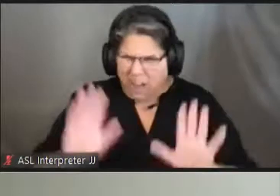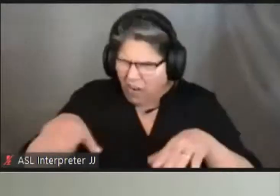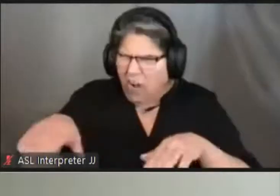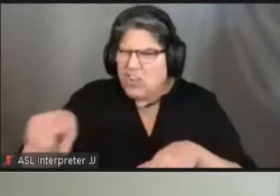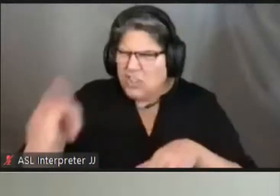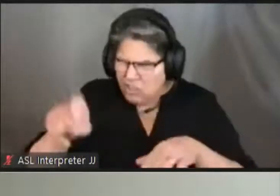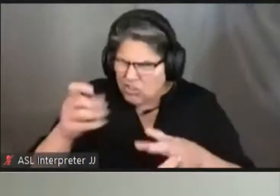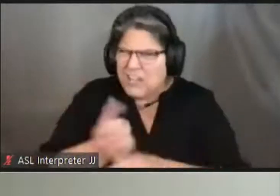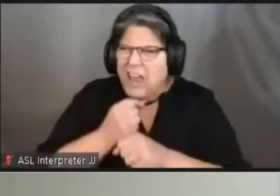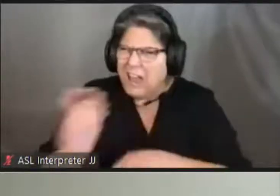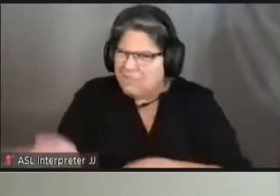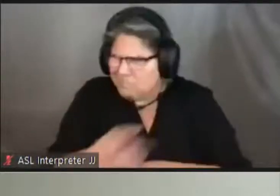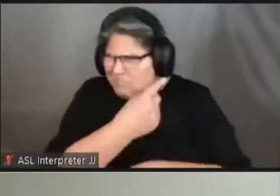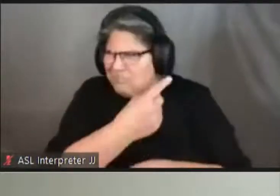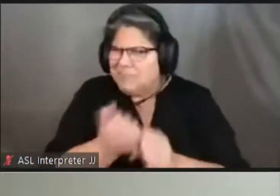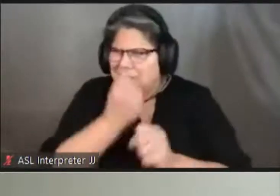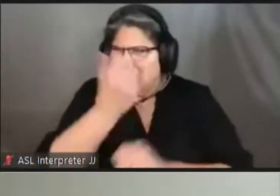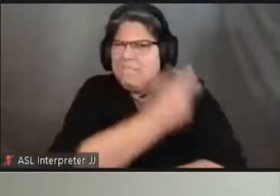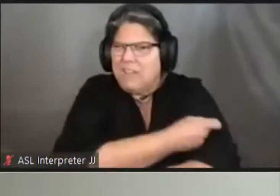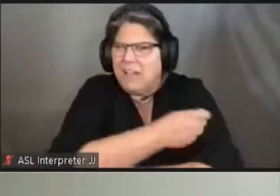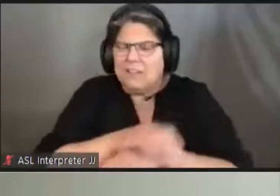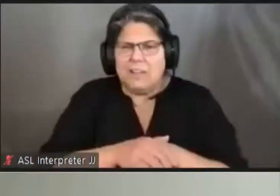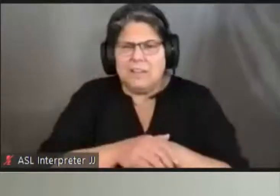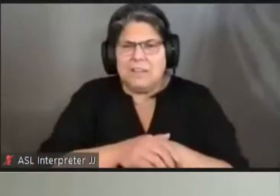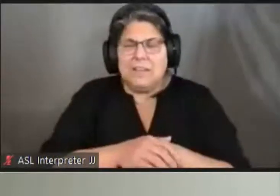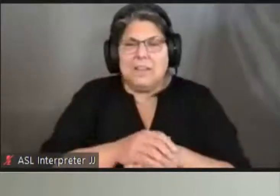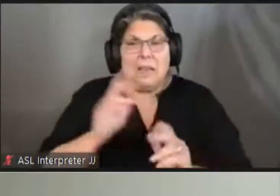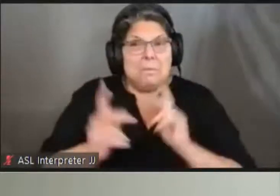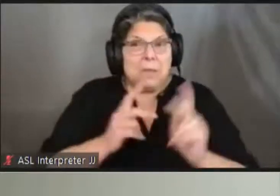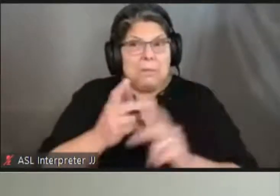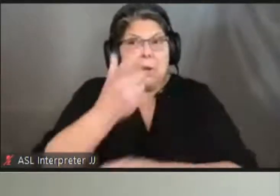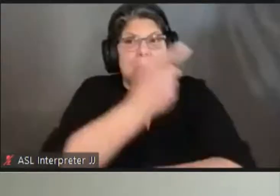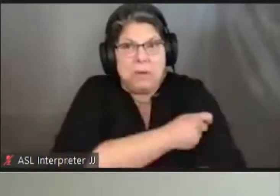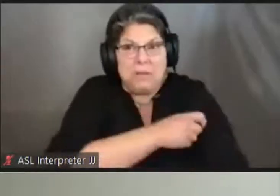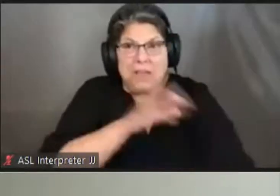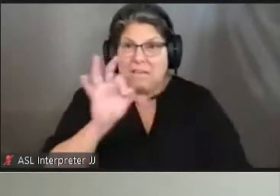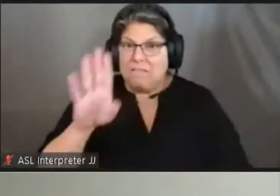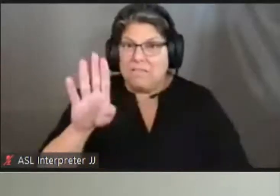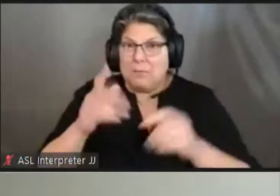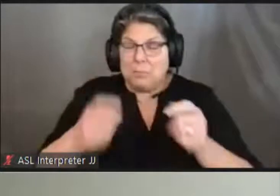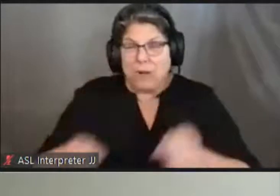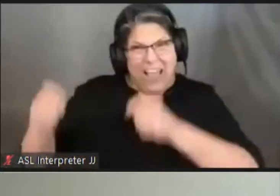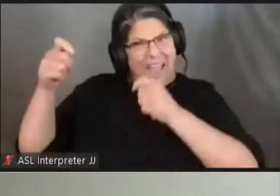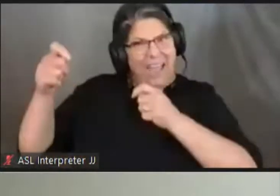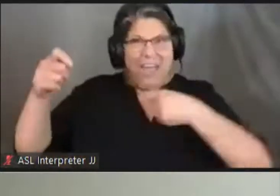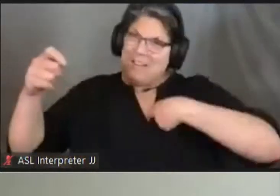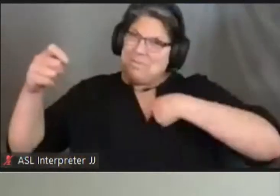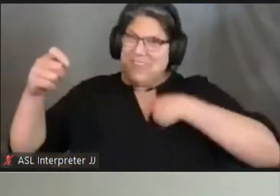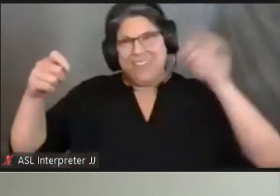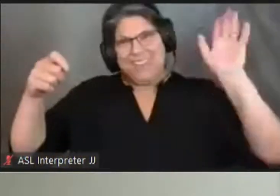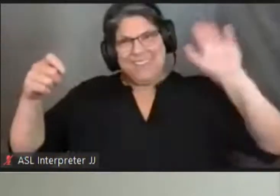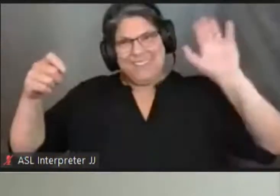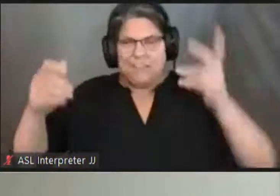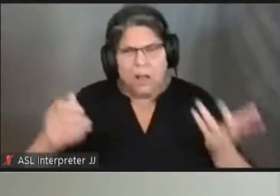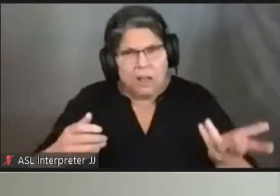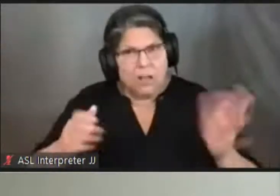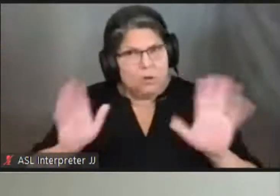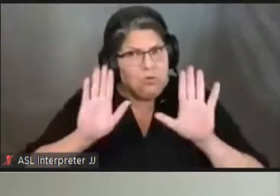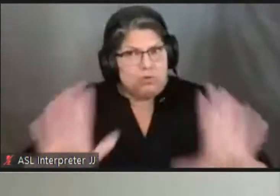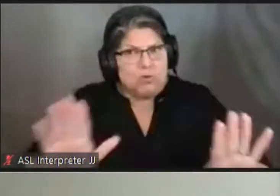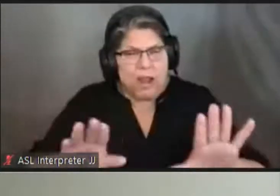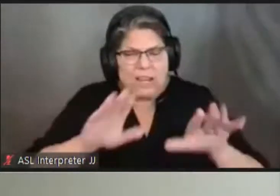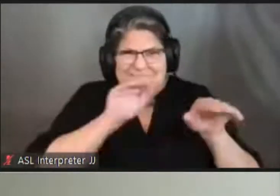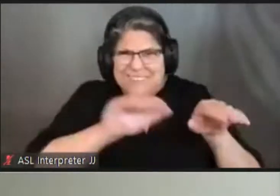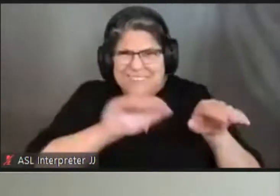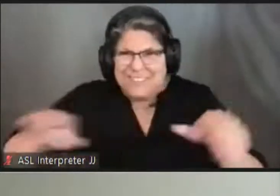it. These Facebook shots of people getting their jabs are great. You know, it goes to all their friends. So